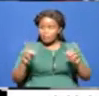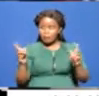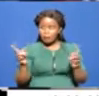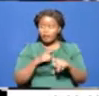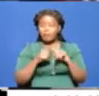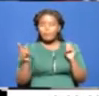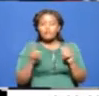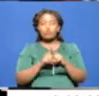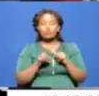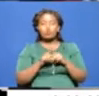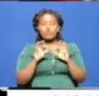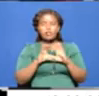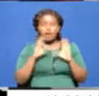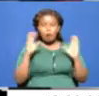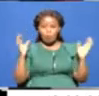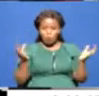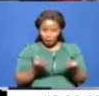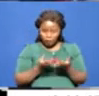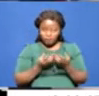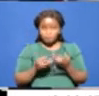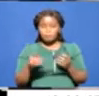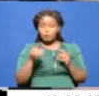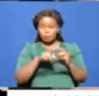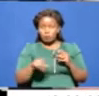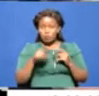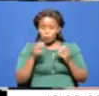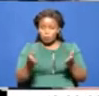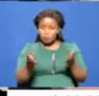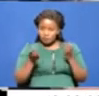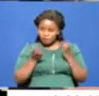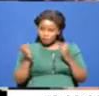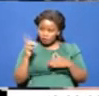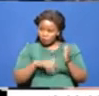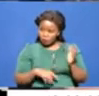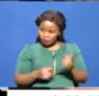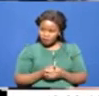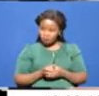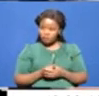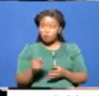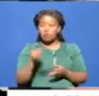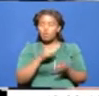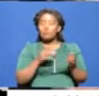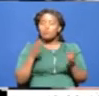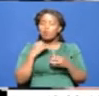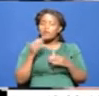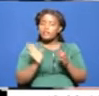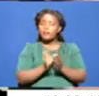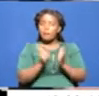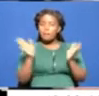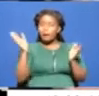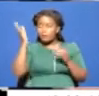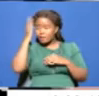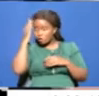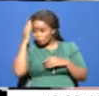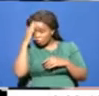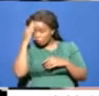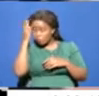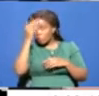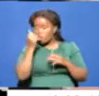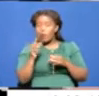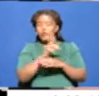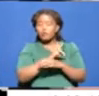not just in this country, but in this world. What we need, perhaps, is to let the public know the need to use professional